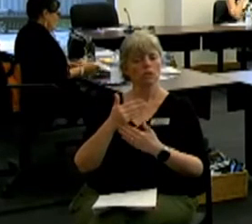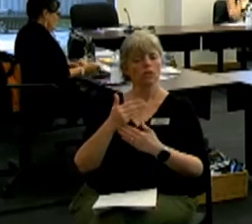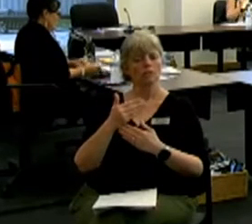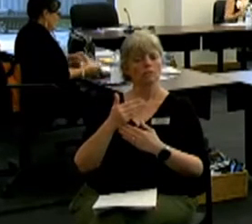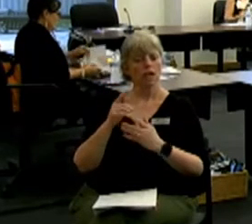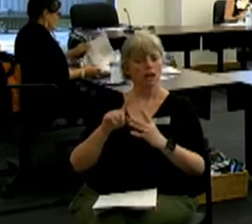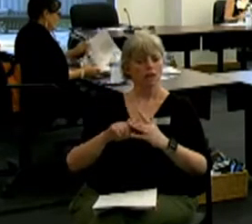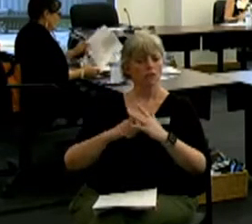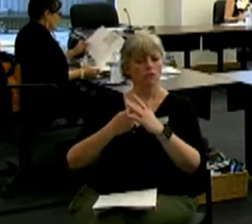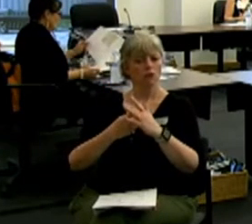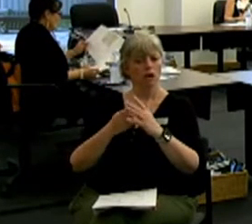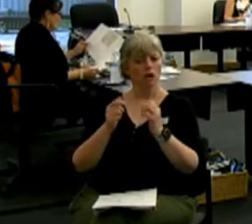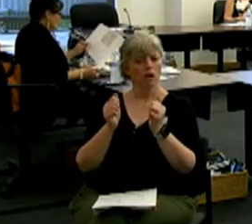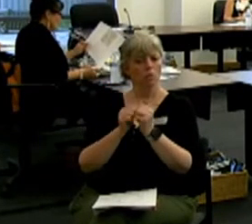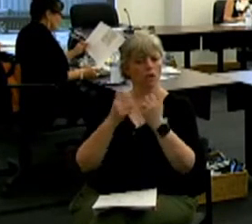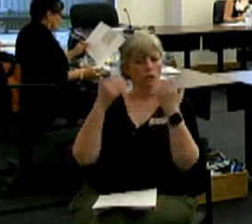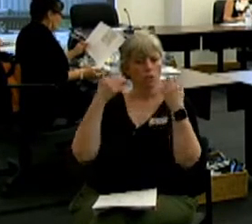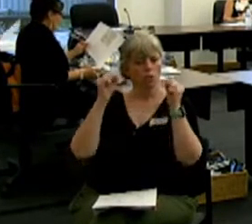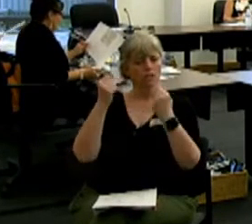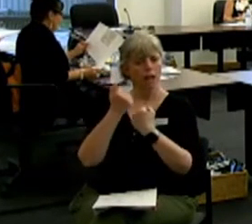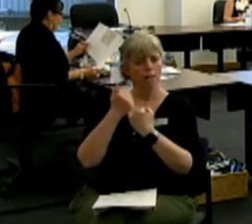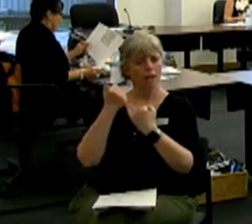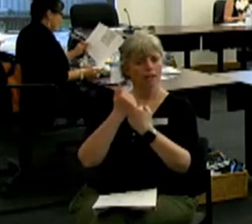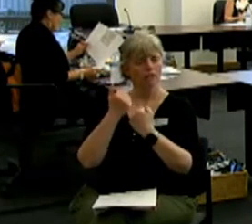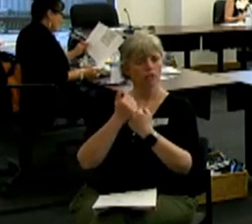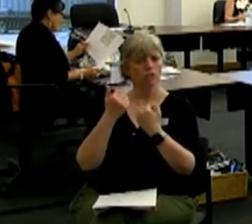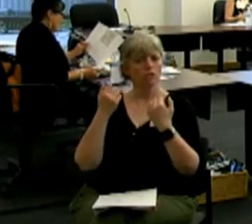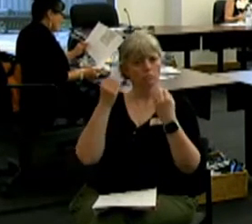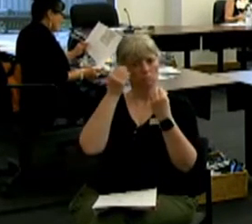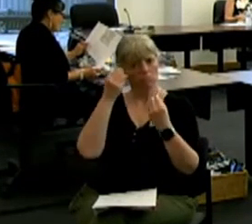and kick off with the President's Ambassadors update.